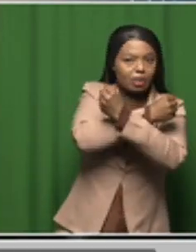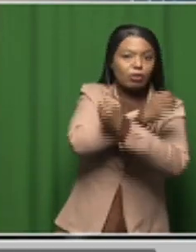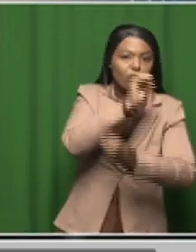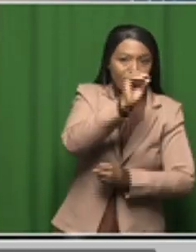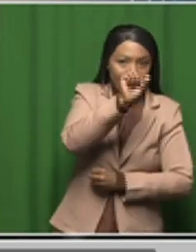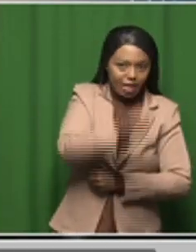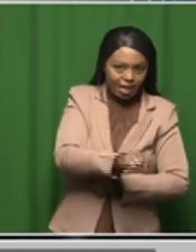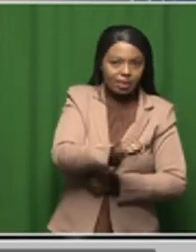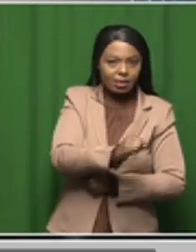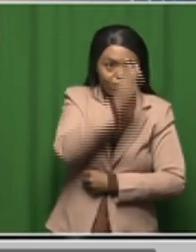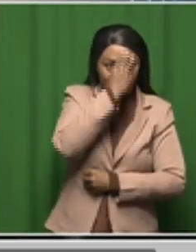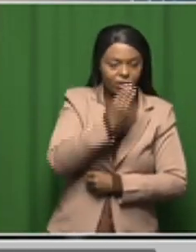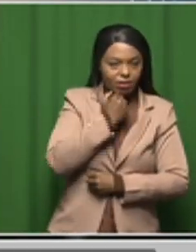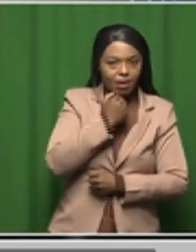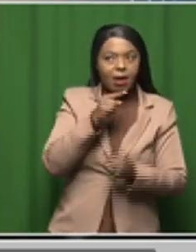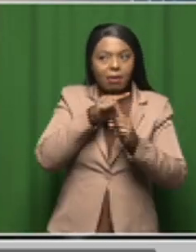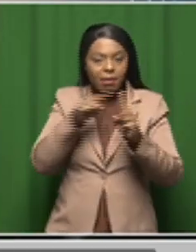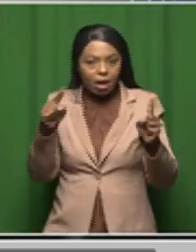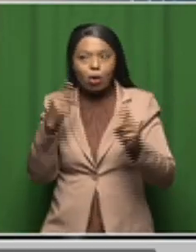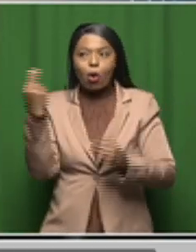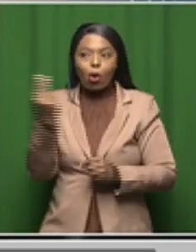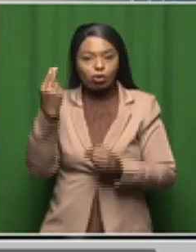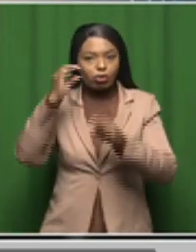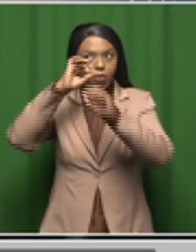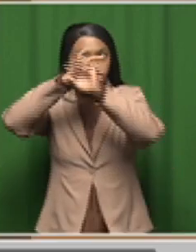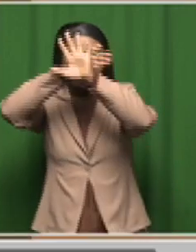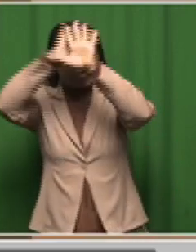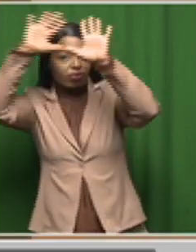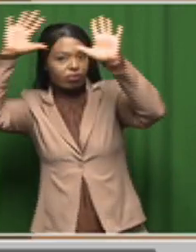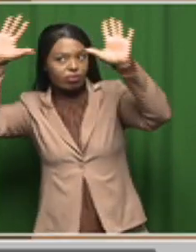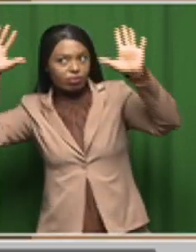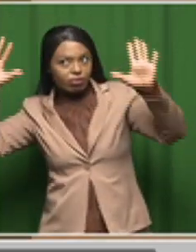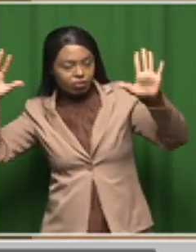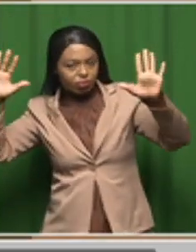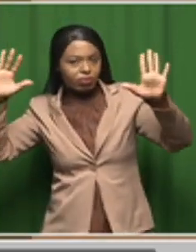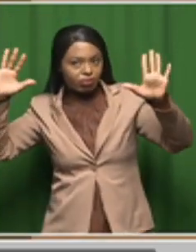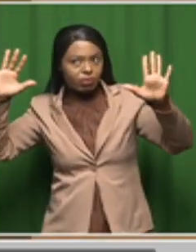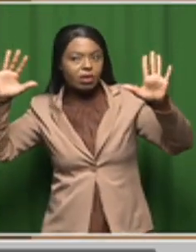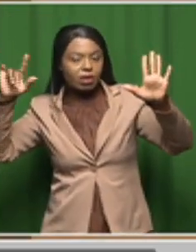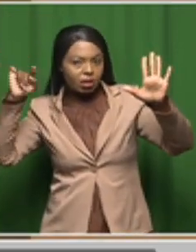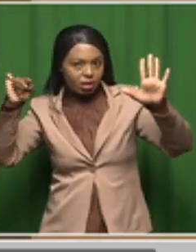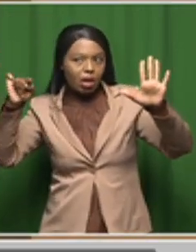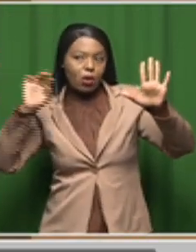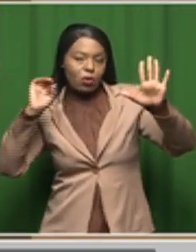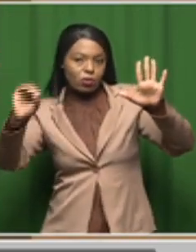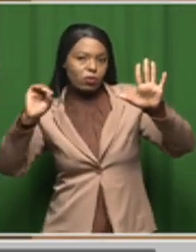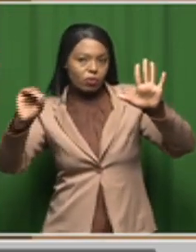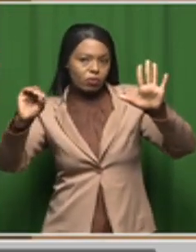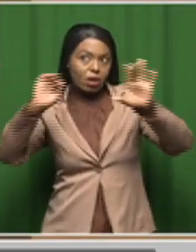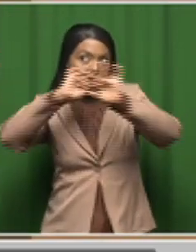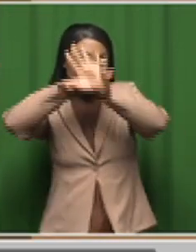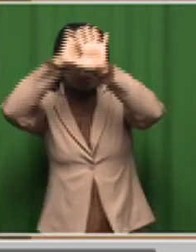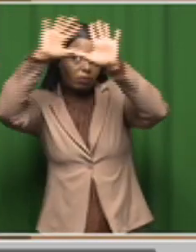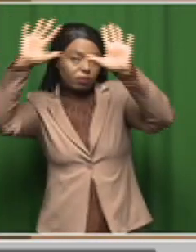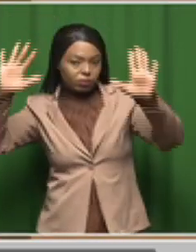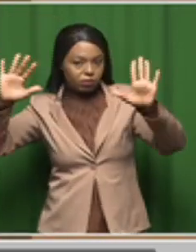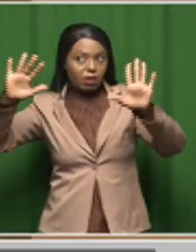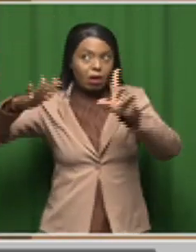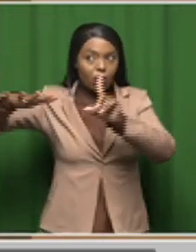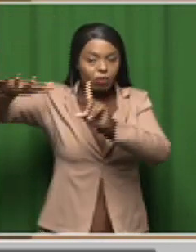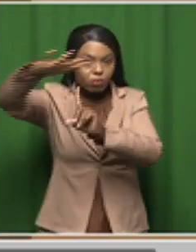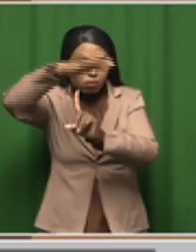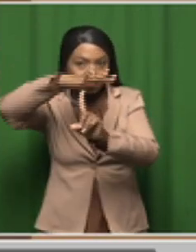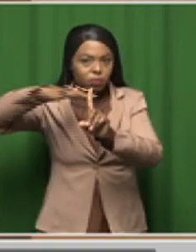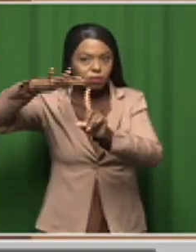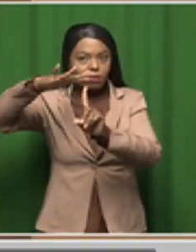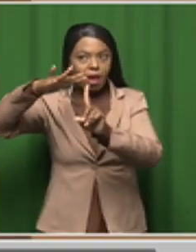It's represented in the landscape. There's always light on the horizon, and there's color coming back into my